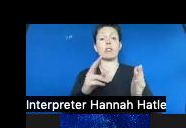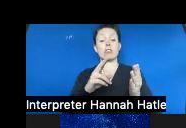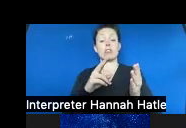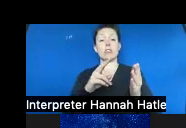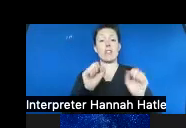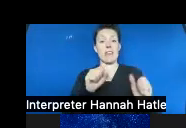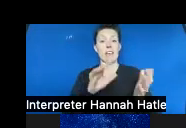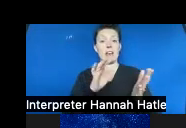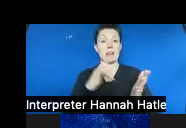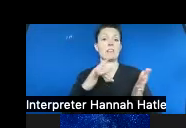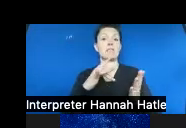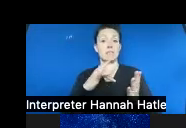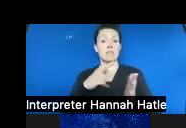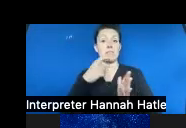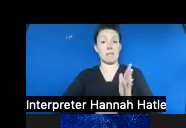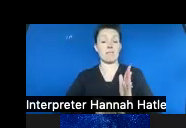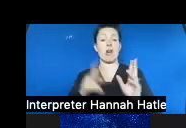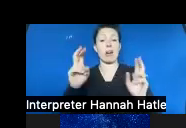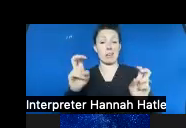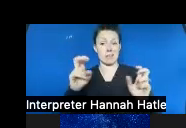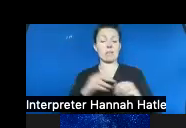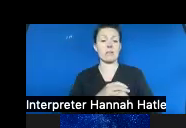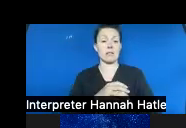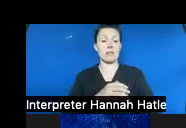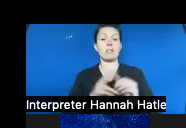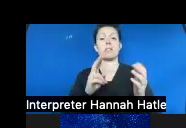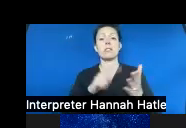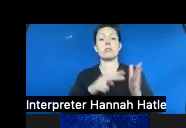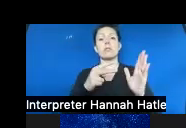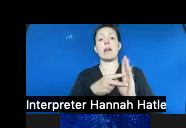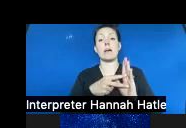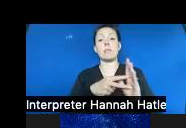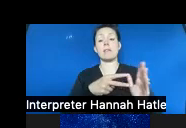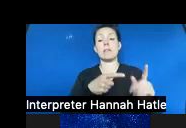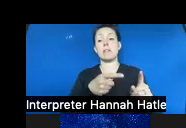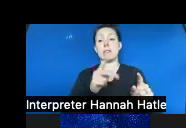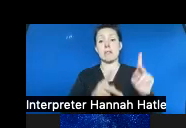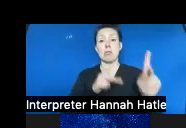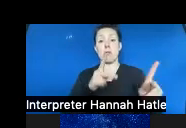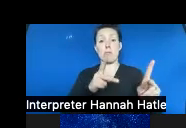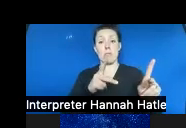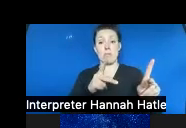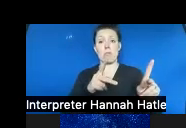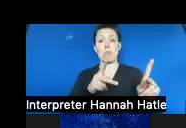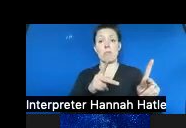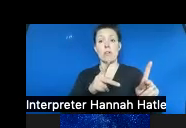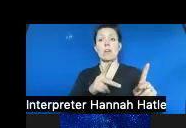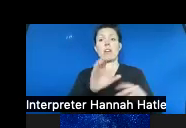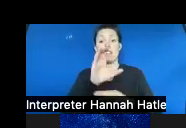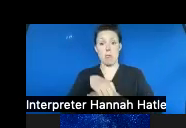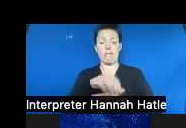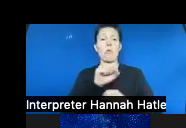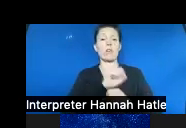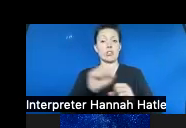So they were forced and exploited to work in real life, face to face with the Johns